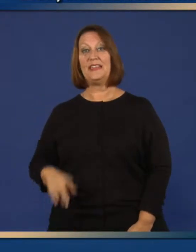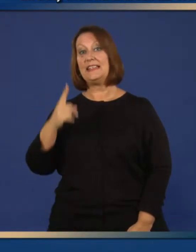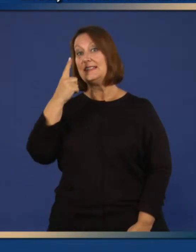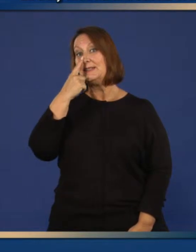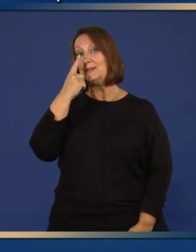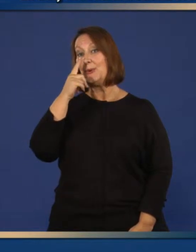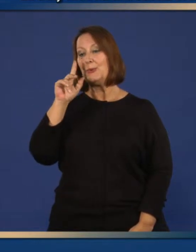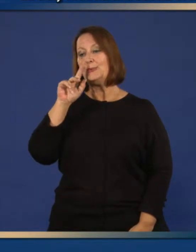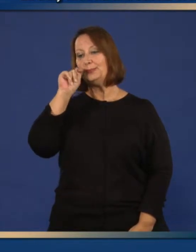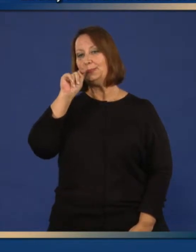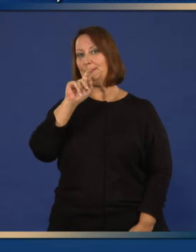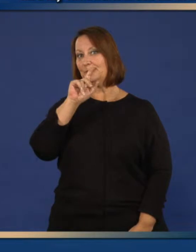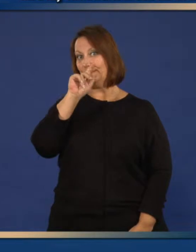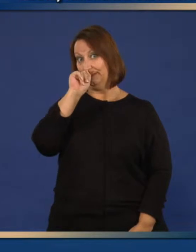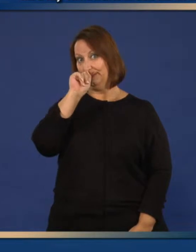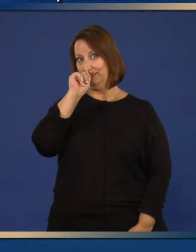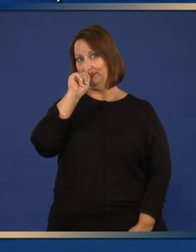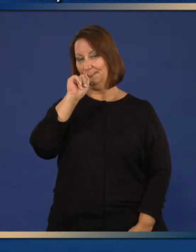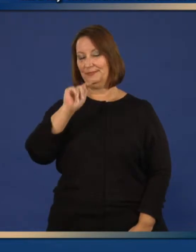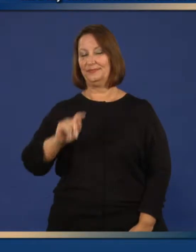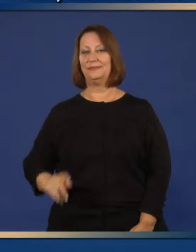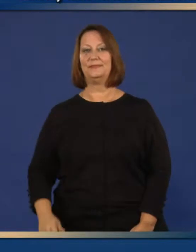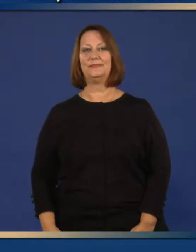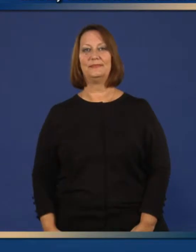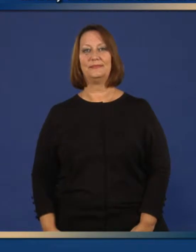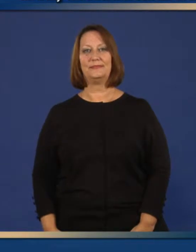LAIV, nasal spray.